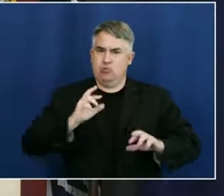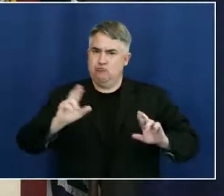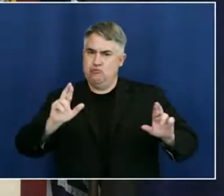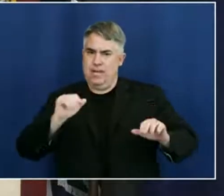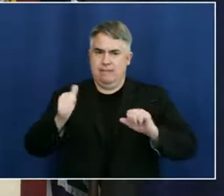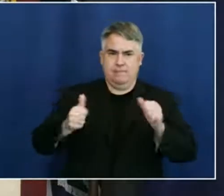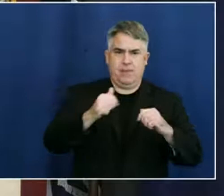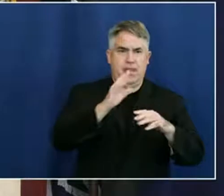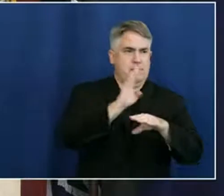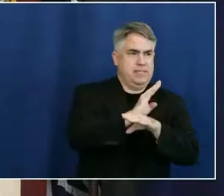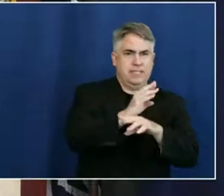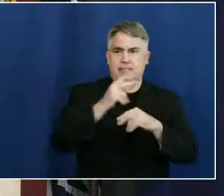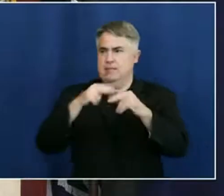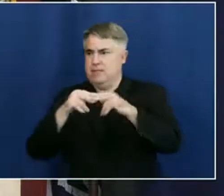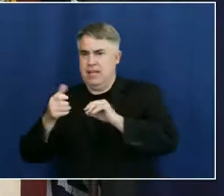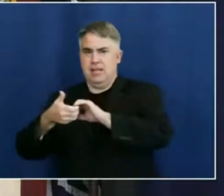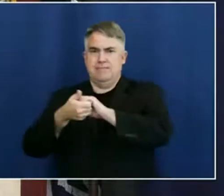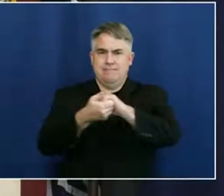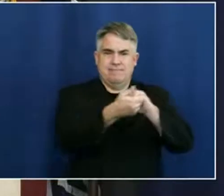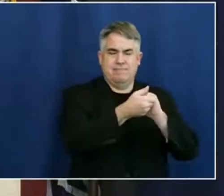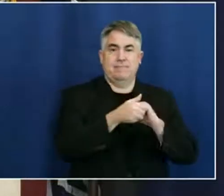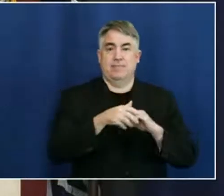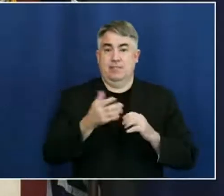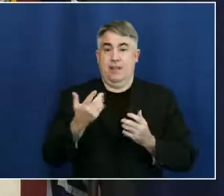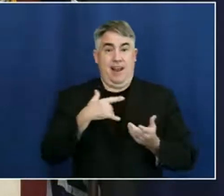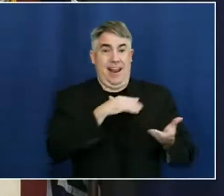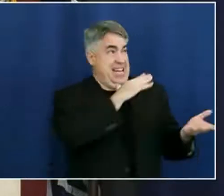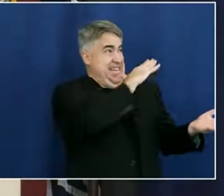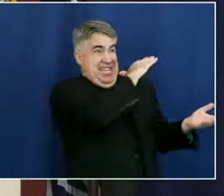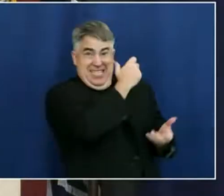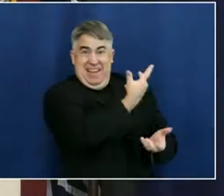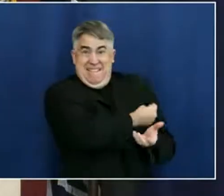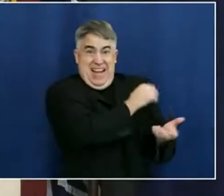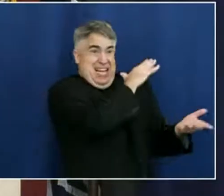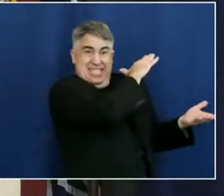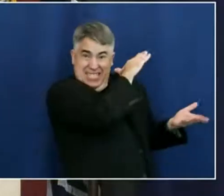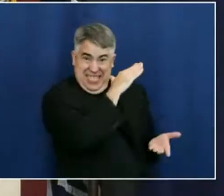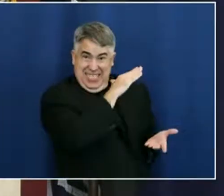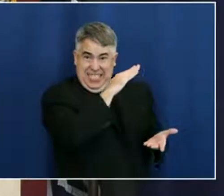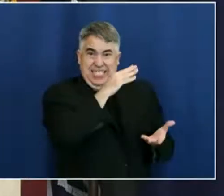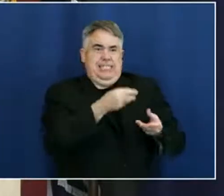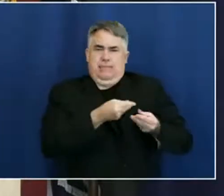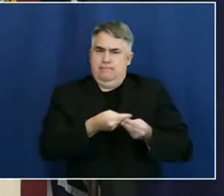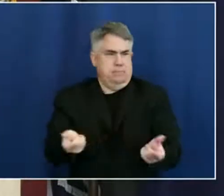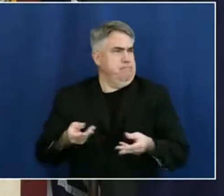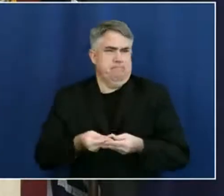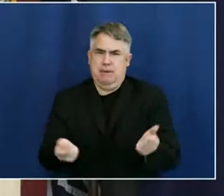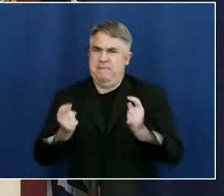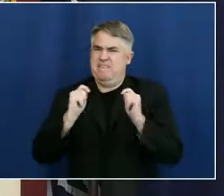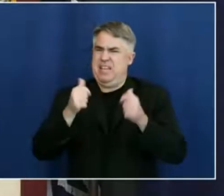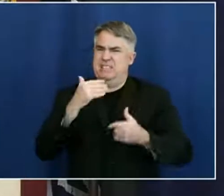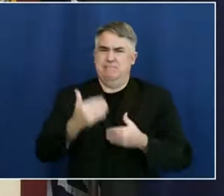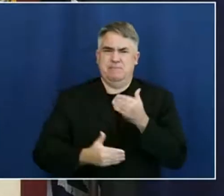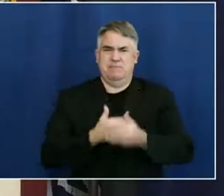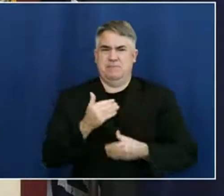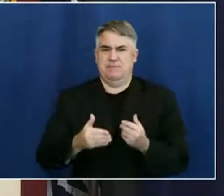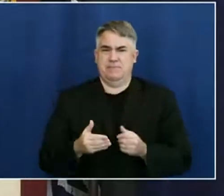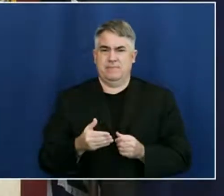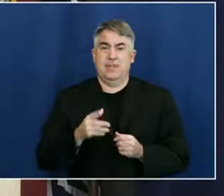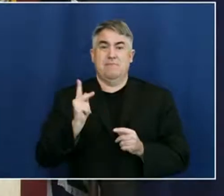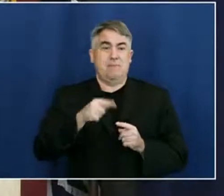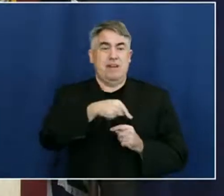rapidly from a vaccine received to a vaccine in arm, and certainly the public demand to get the vaccine is